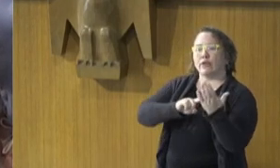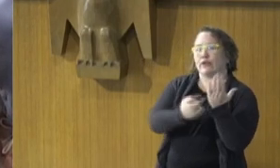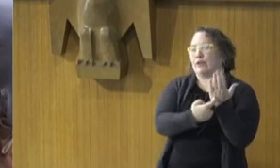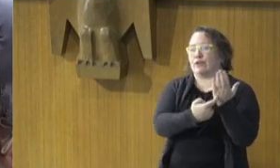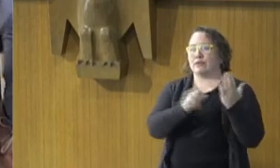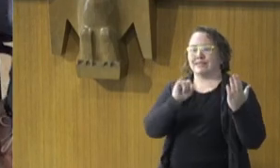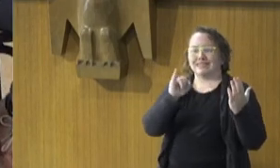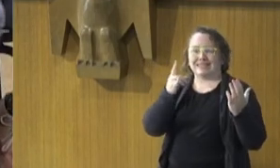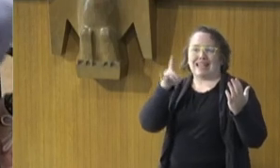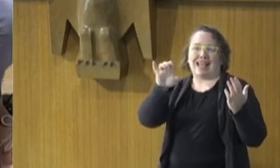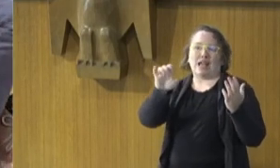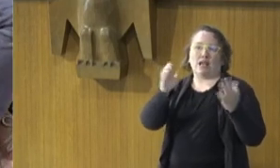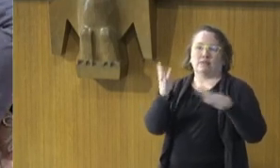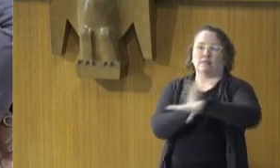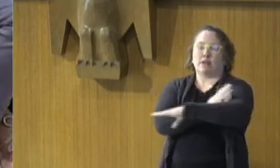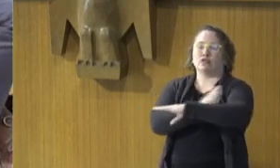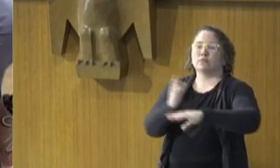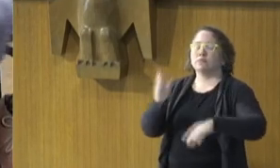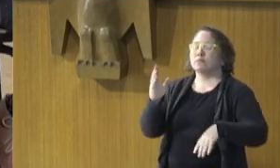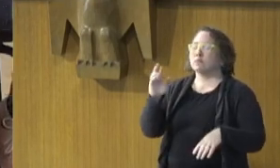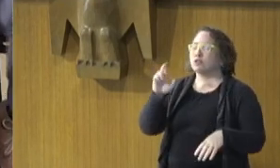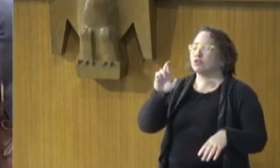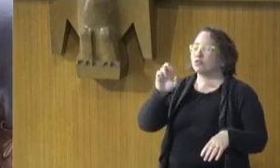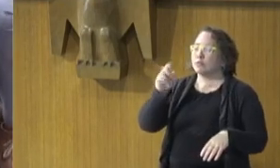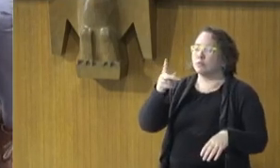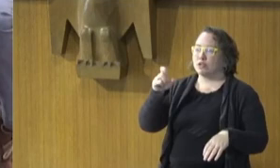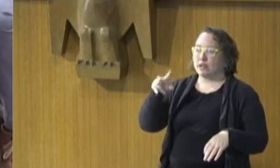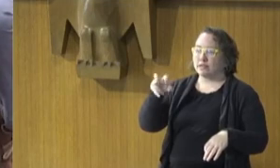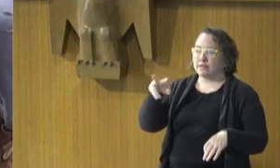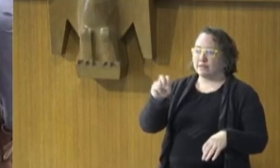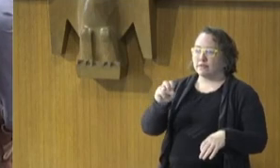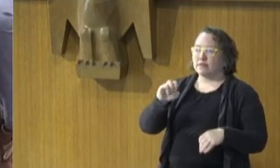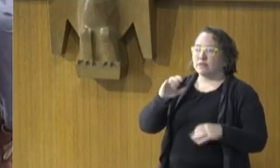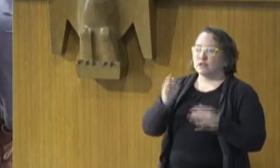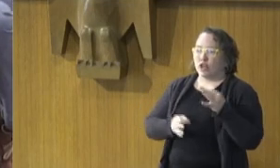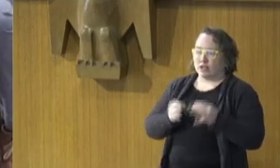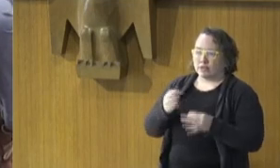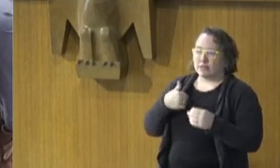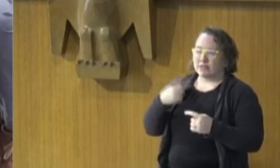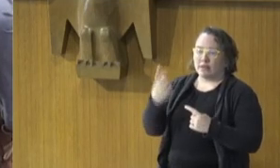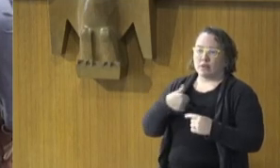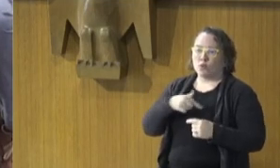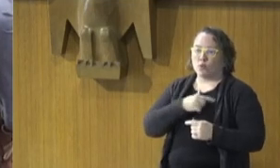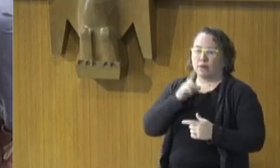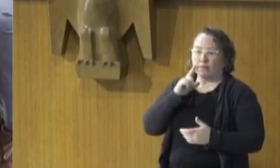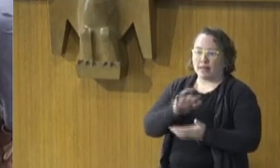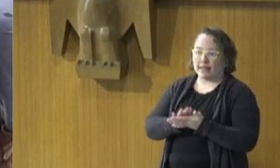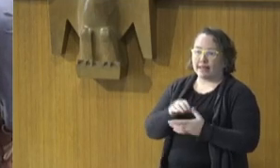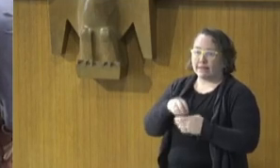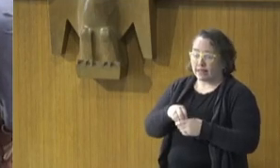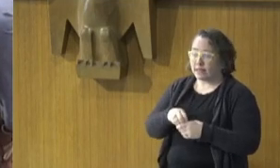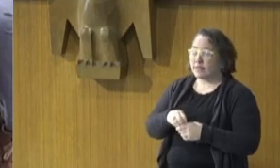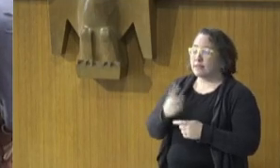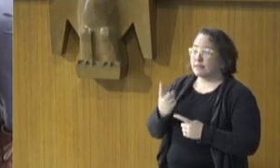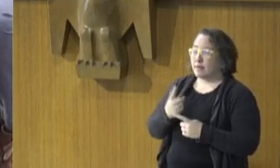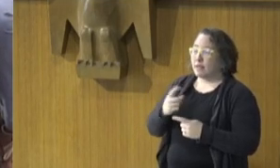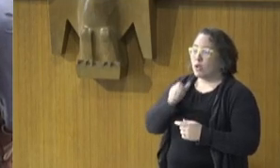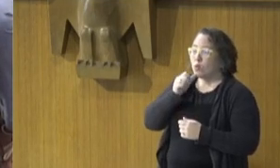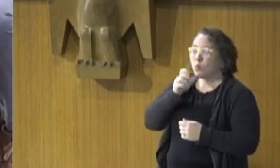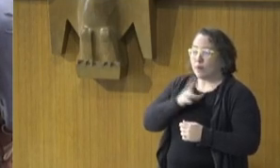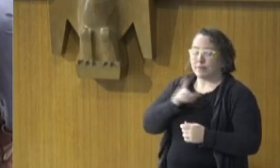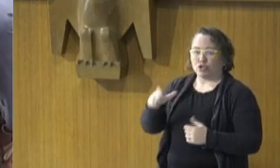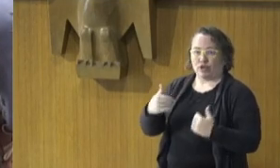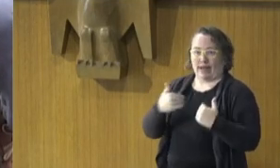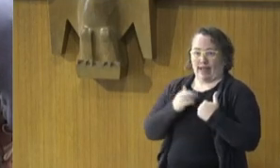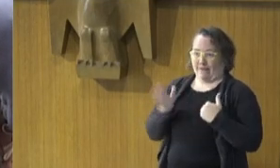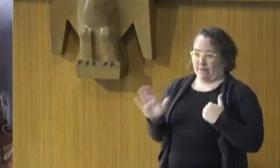idea of reproductive justice is something that you and I both believe in. And the idea that women should have autonomy over their own